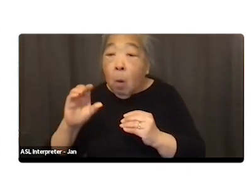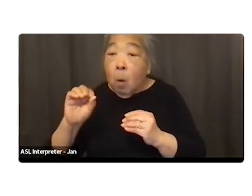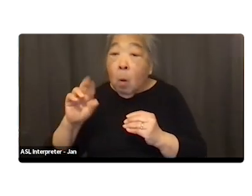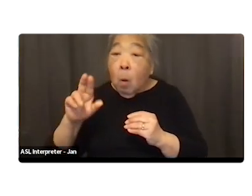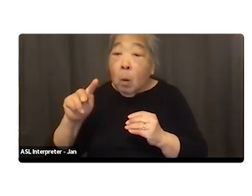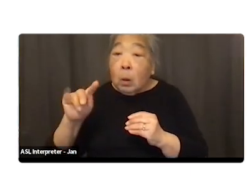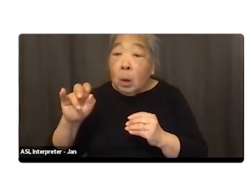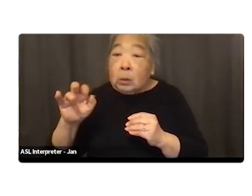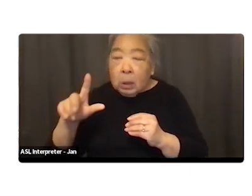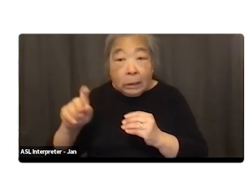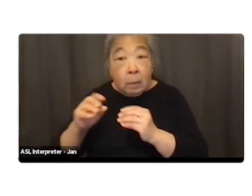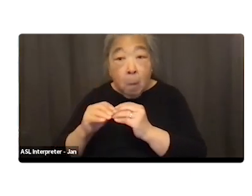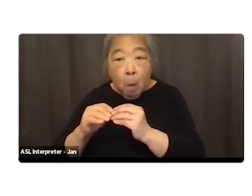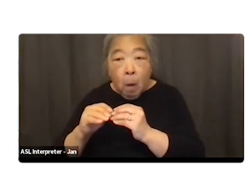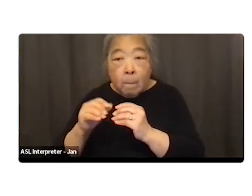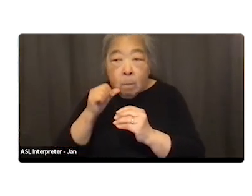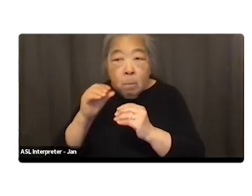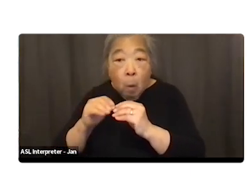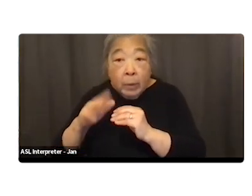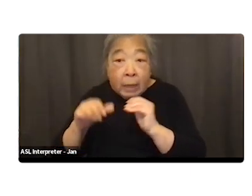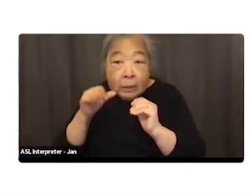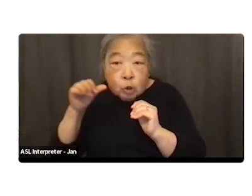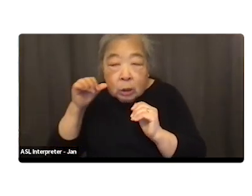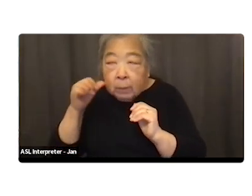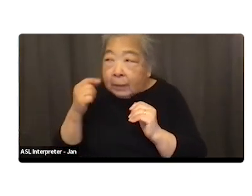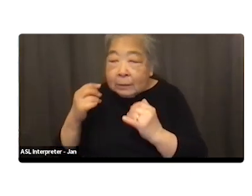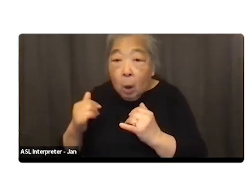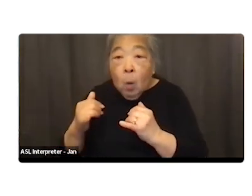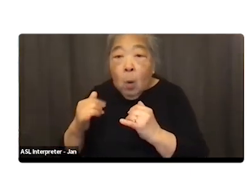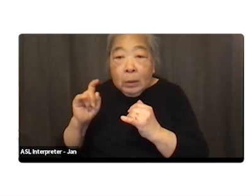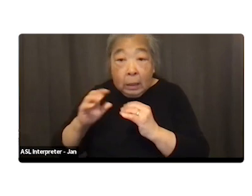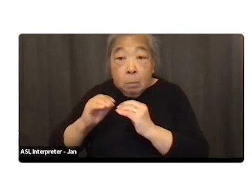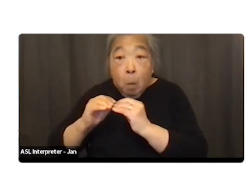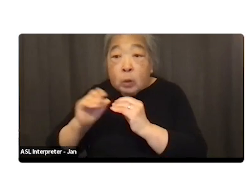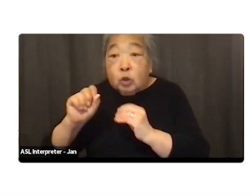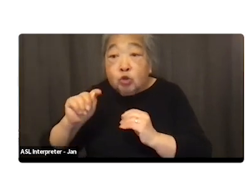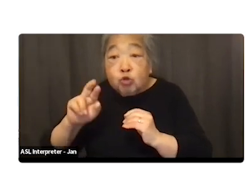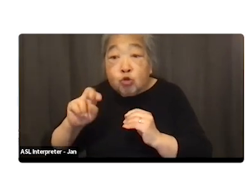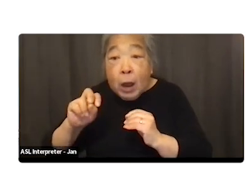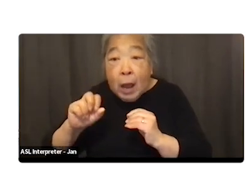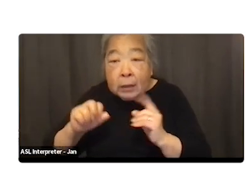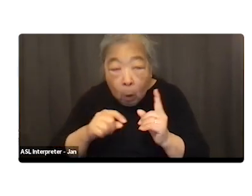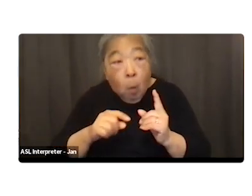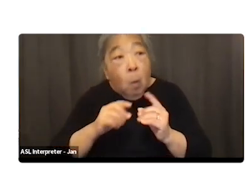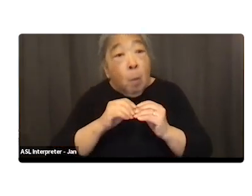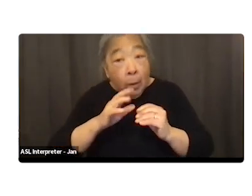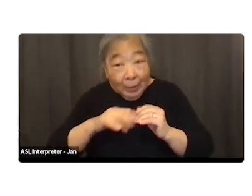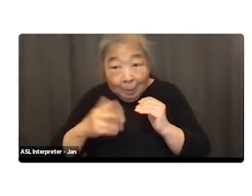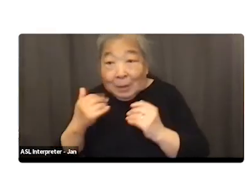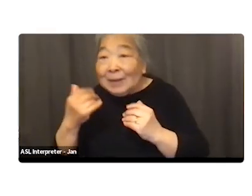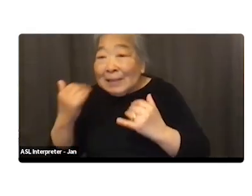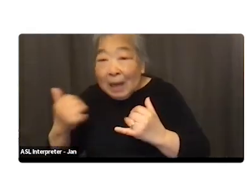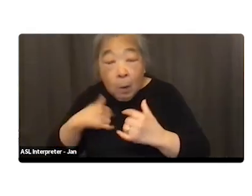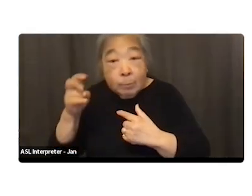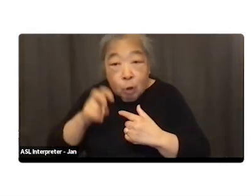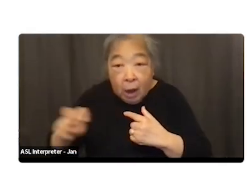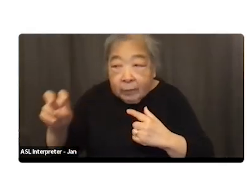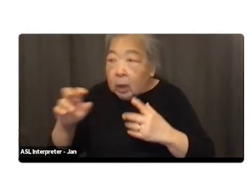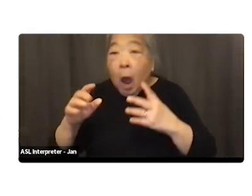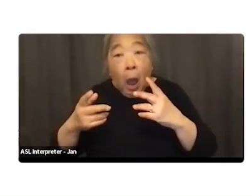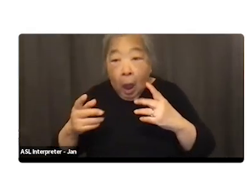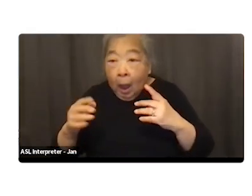because now Mercury's in retrograde. And now I need a little bit more stress hormone than I did 2 days ago because now I'm traveling. And it's